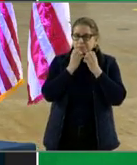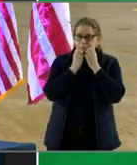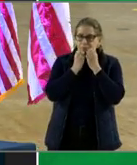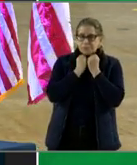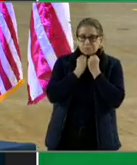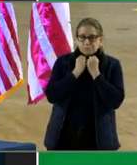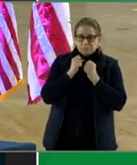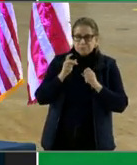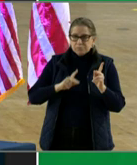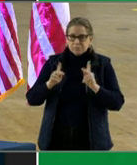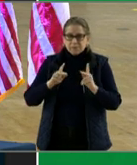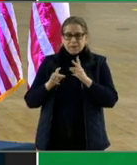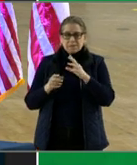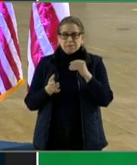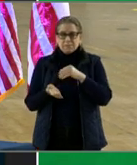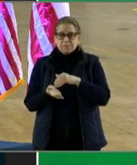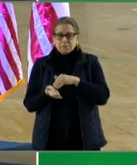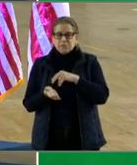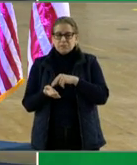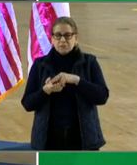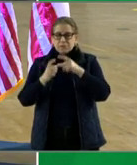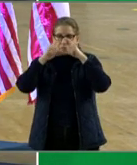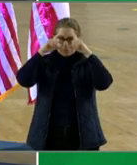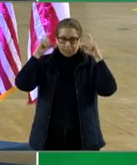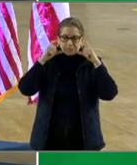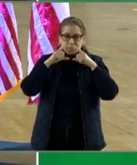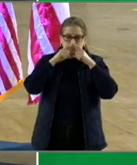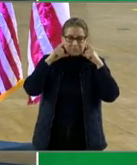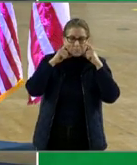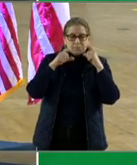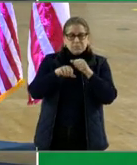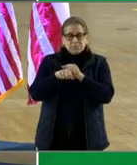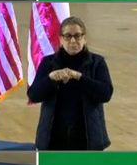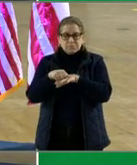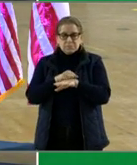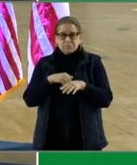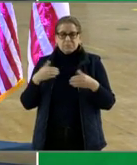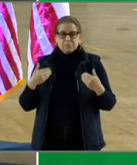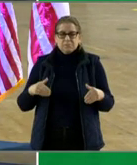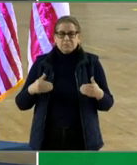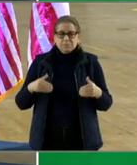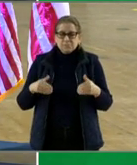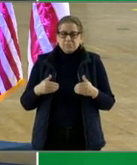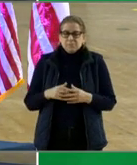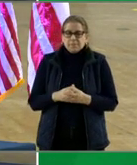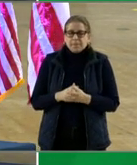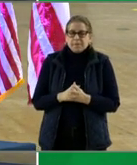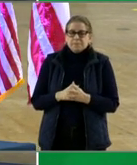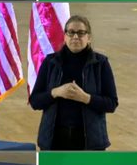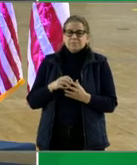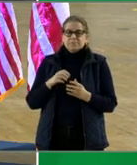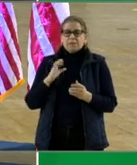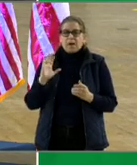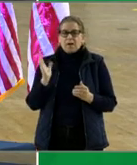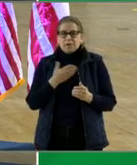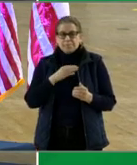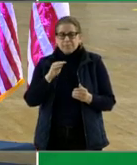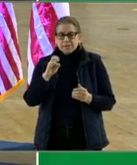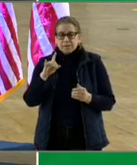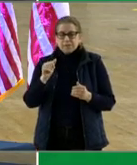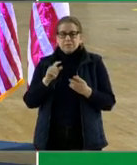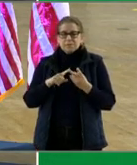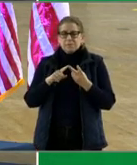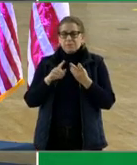So we will continue through all of our media channels with all of the leaders in our communities, emphasizing